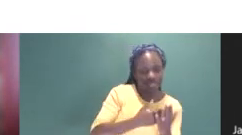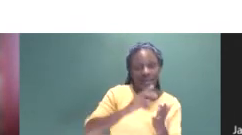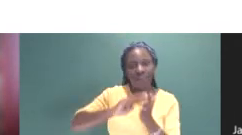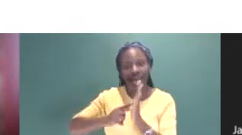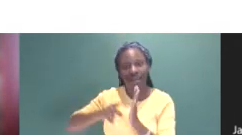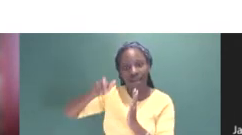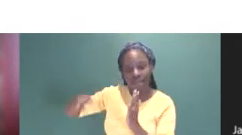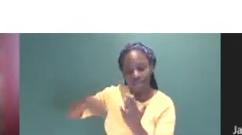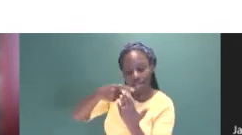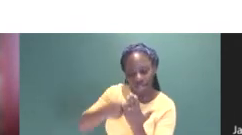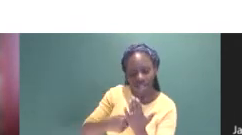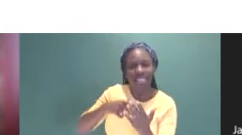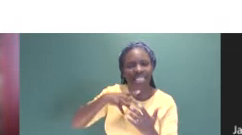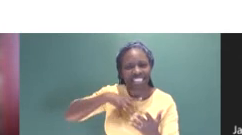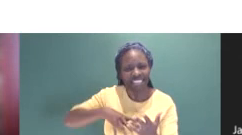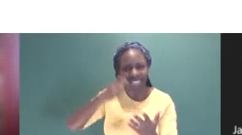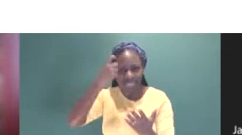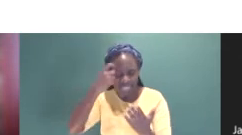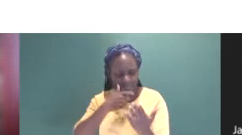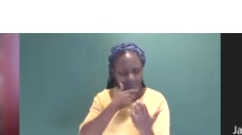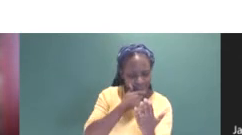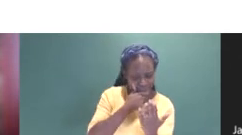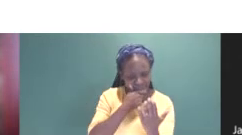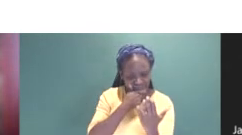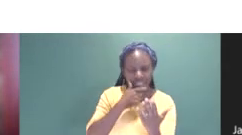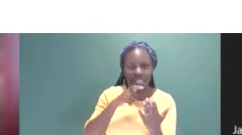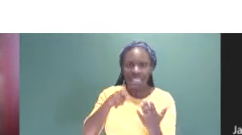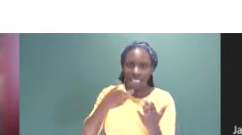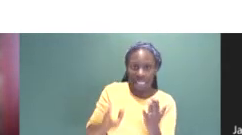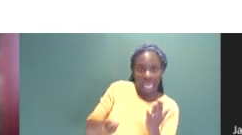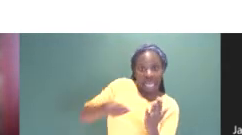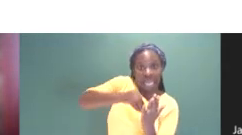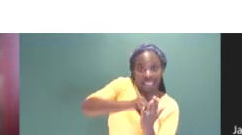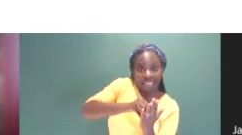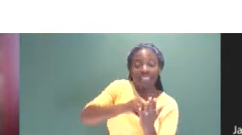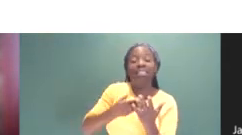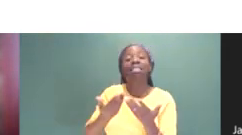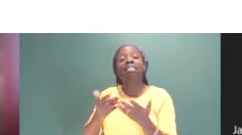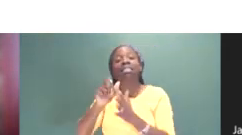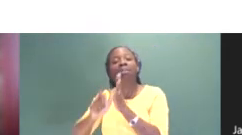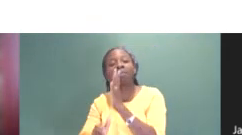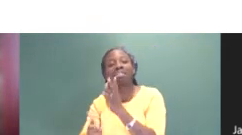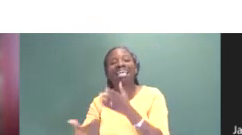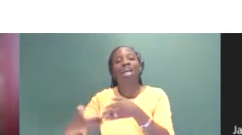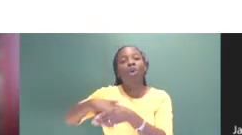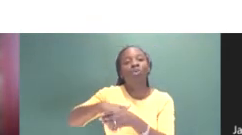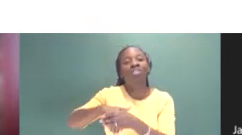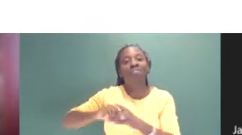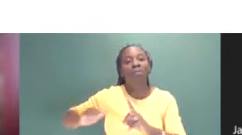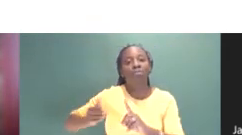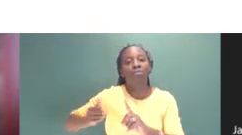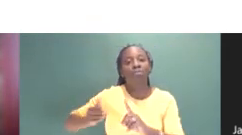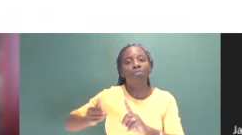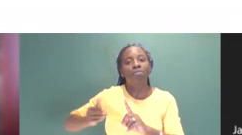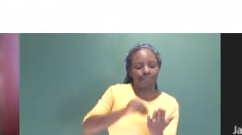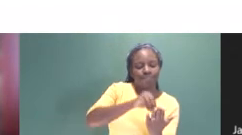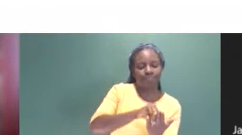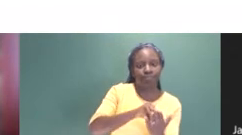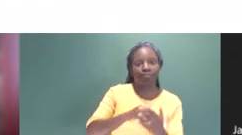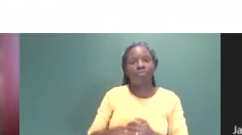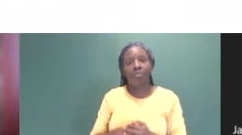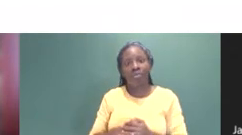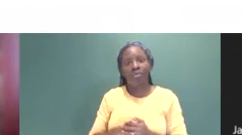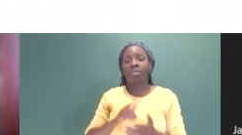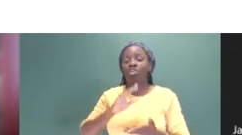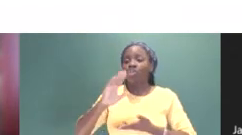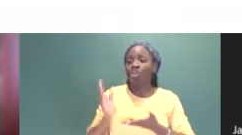they really need to think more carefully about writing in a disability inclusive approach. And practitioners, service providers